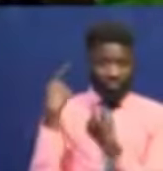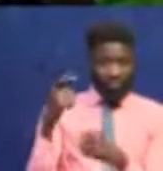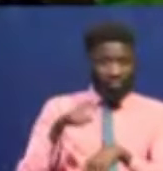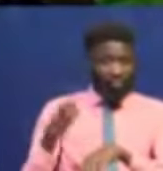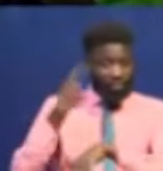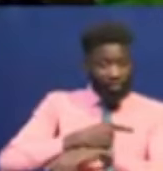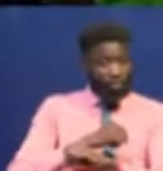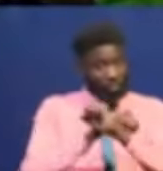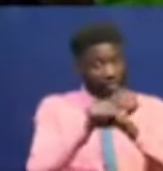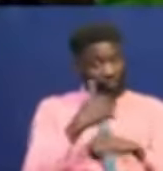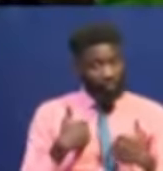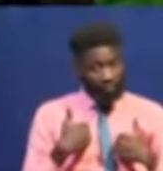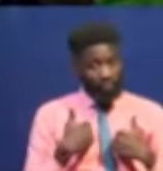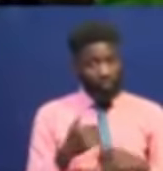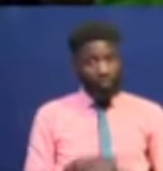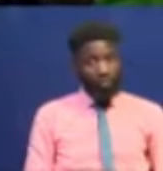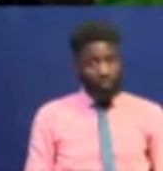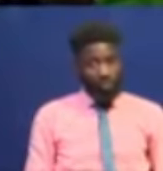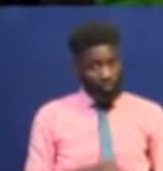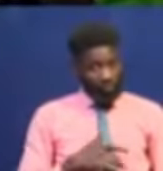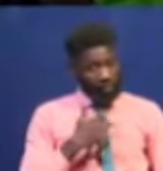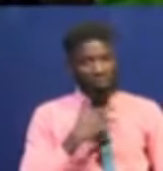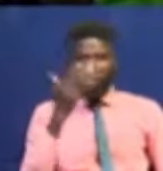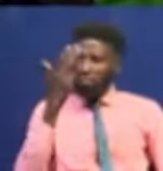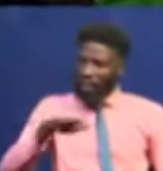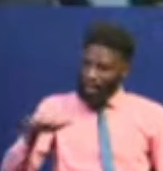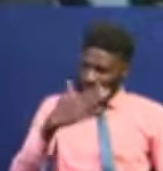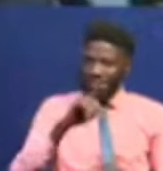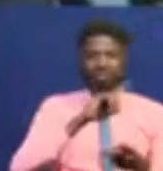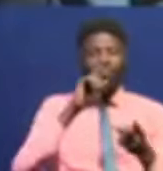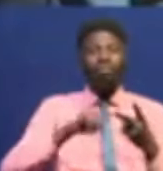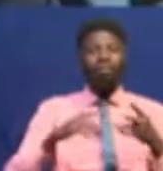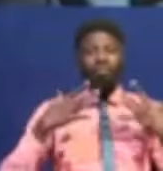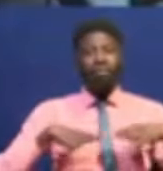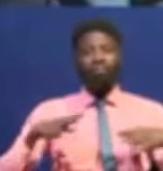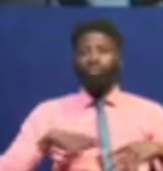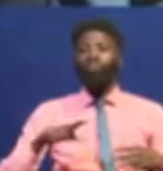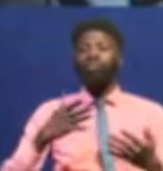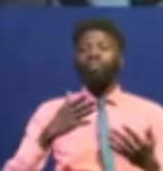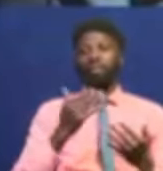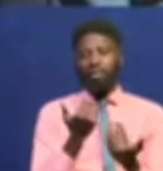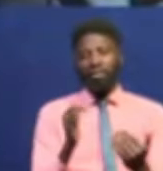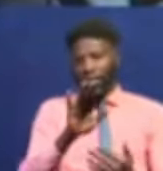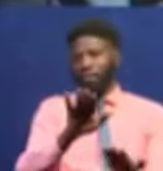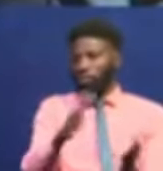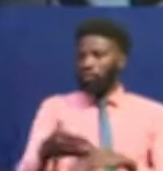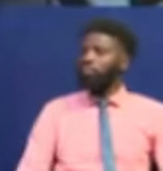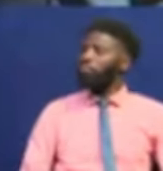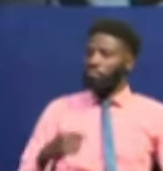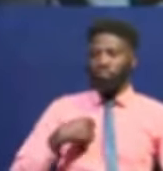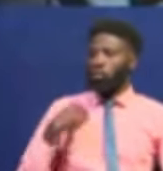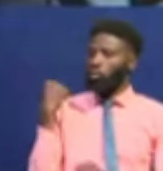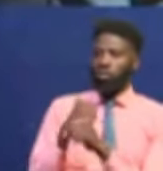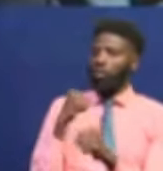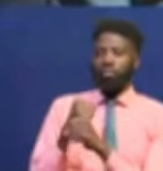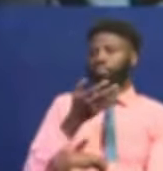of days, whether it is people who have businesses, whether it is parliament, whether it is the people who lost their children? I did my